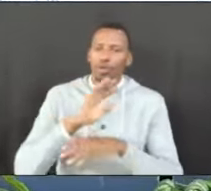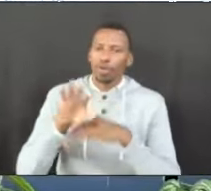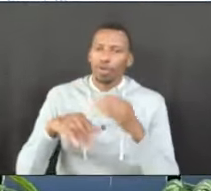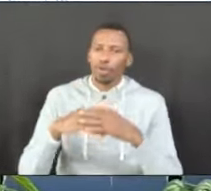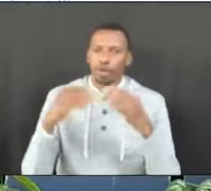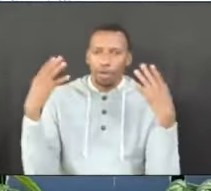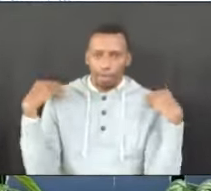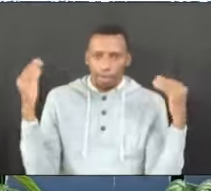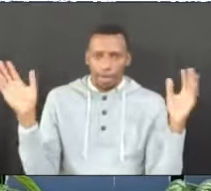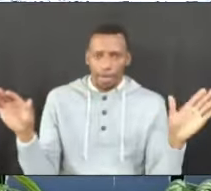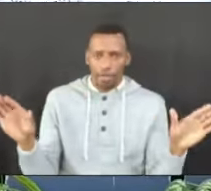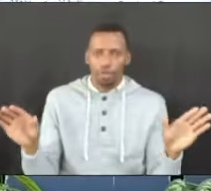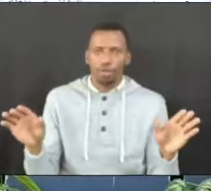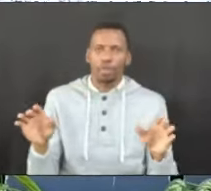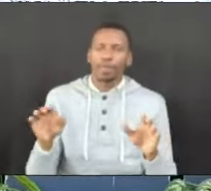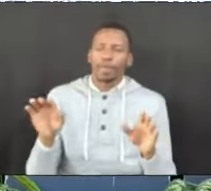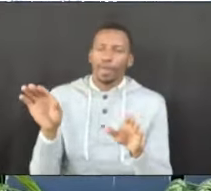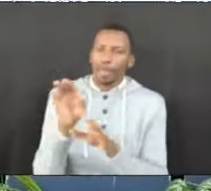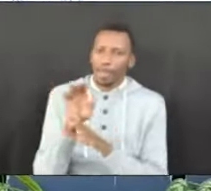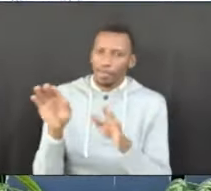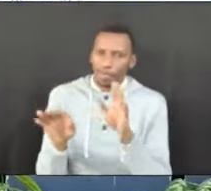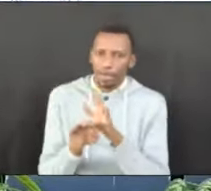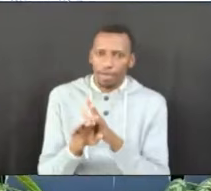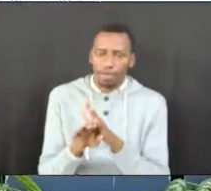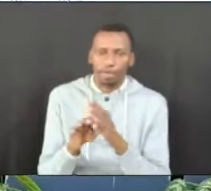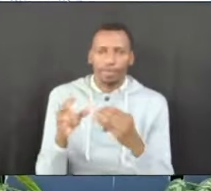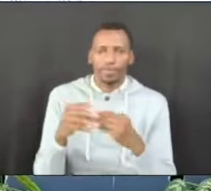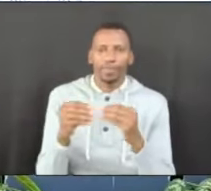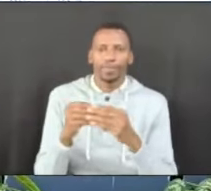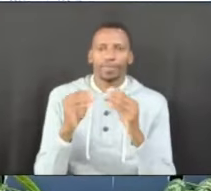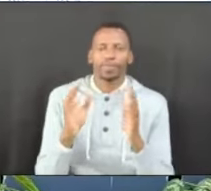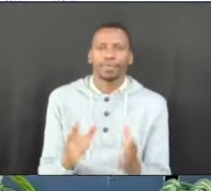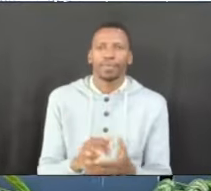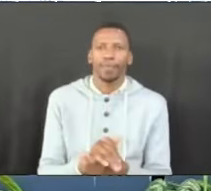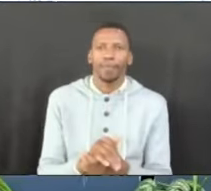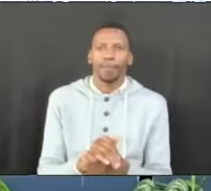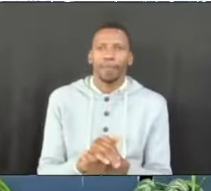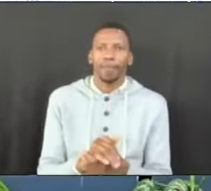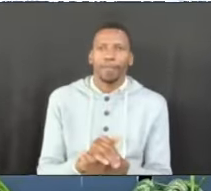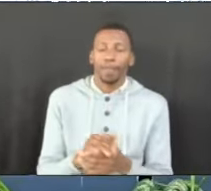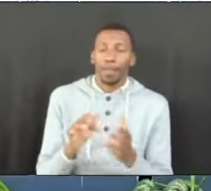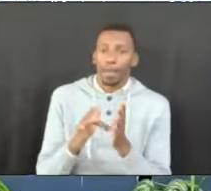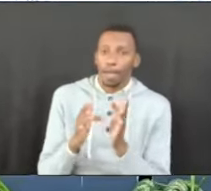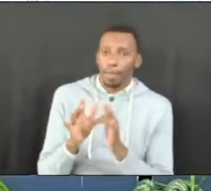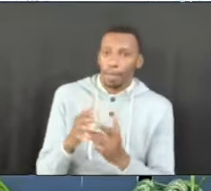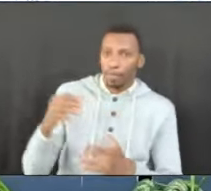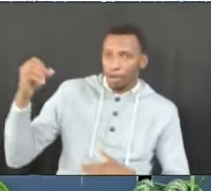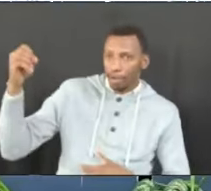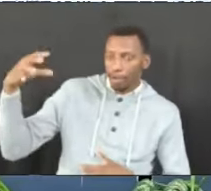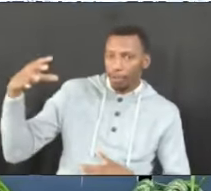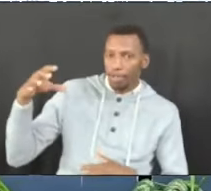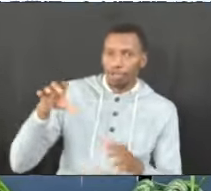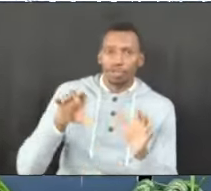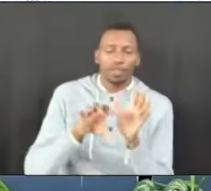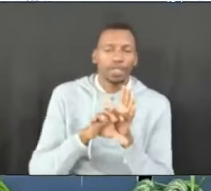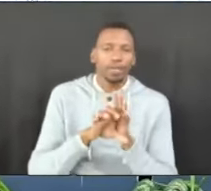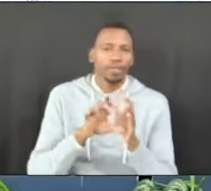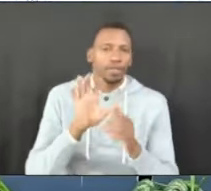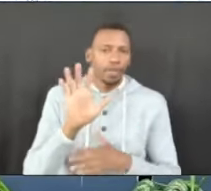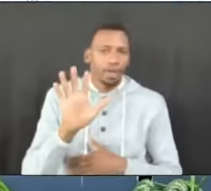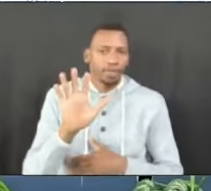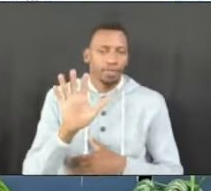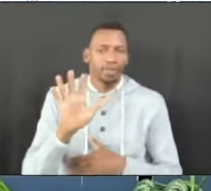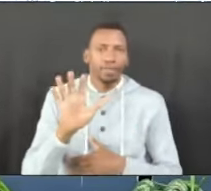then every creature. By the way, the book of Revelation chapter 5 is a sister to the book